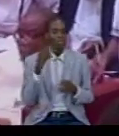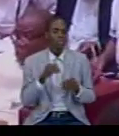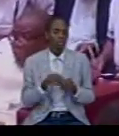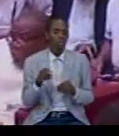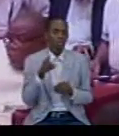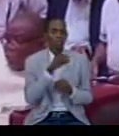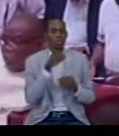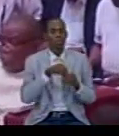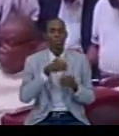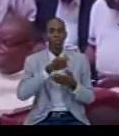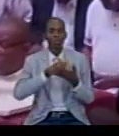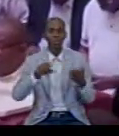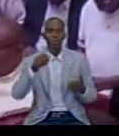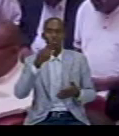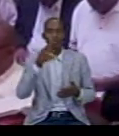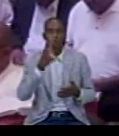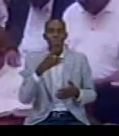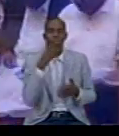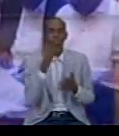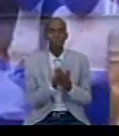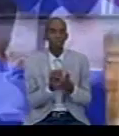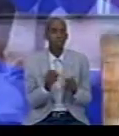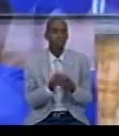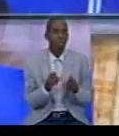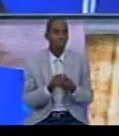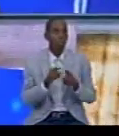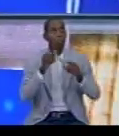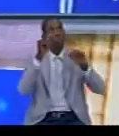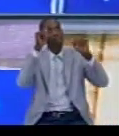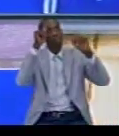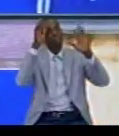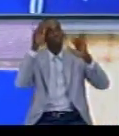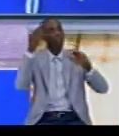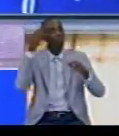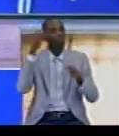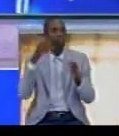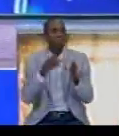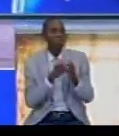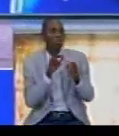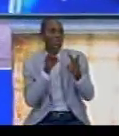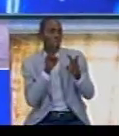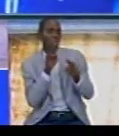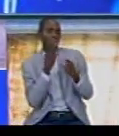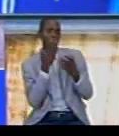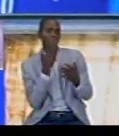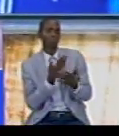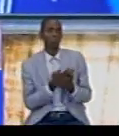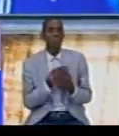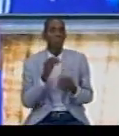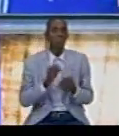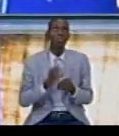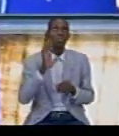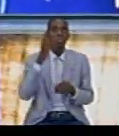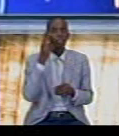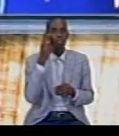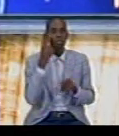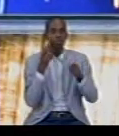there. In verse 26, even so, Father, for it seemed good in thy sight.